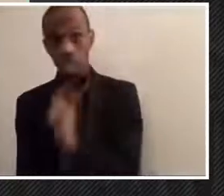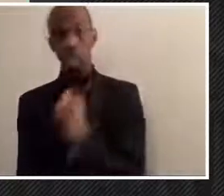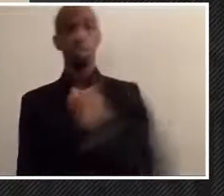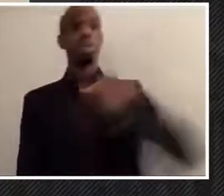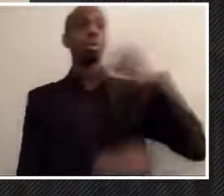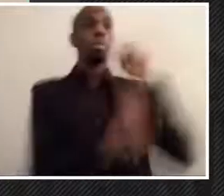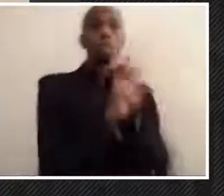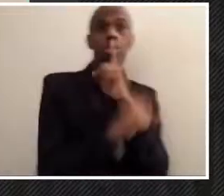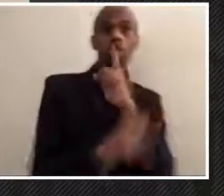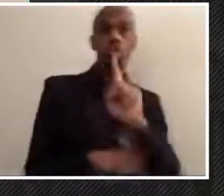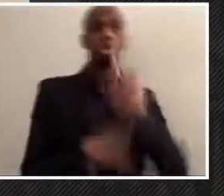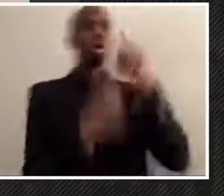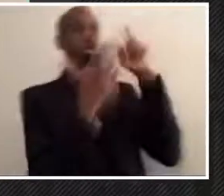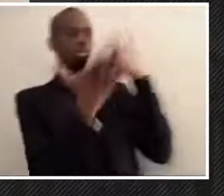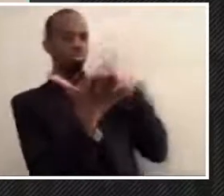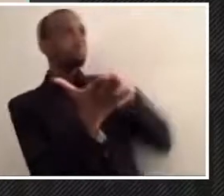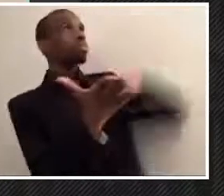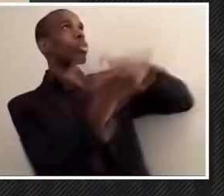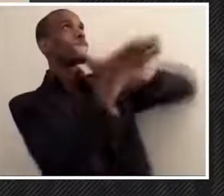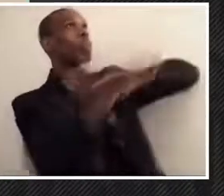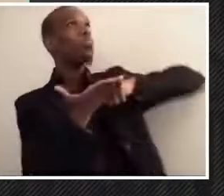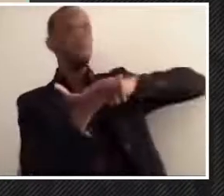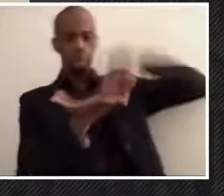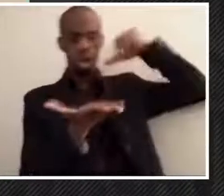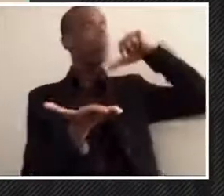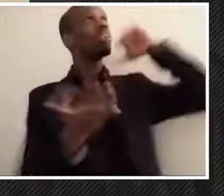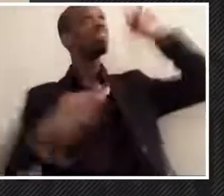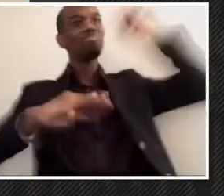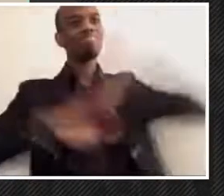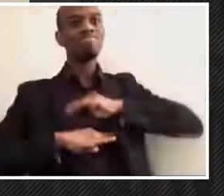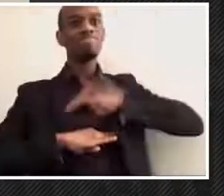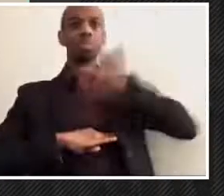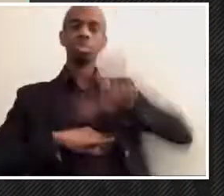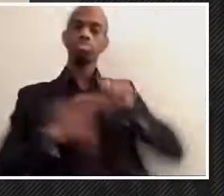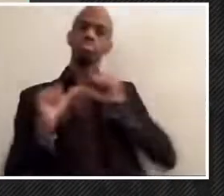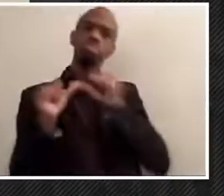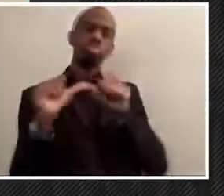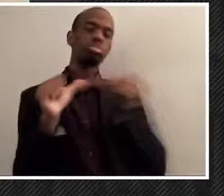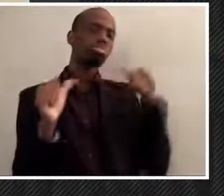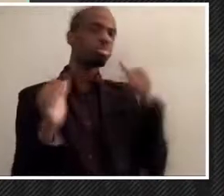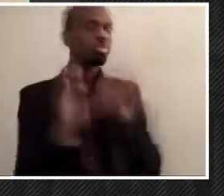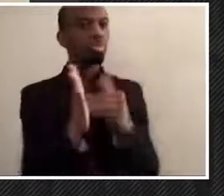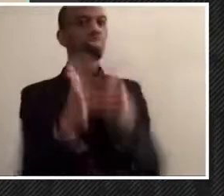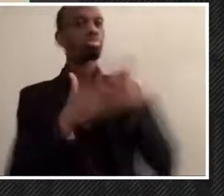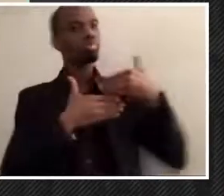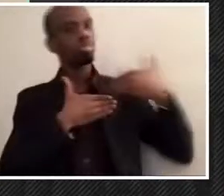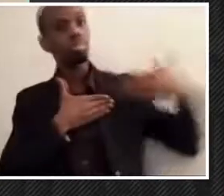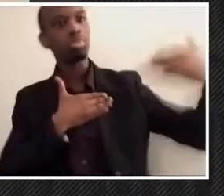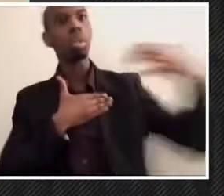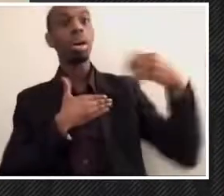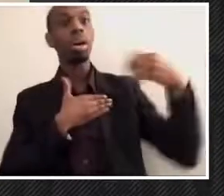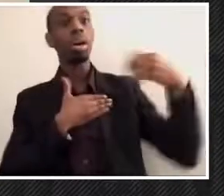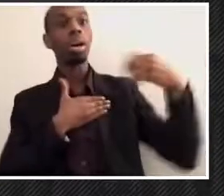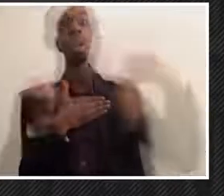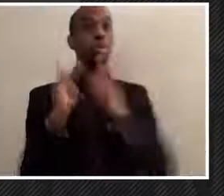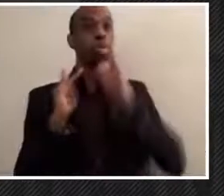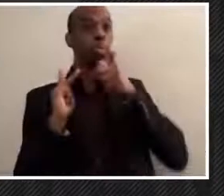that collective action is what we are trying to build out in our organization and supporting those who have been doing that work long before us.